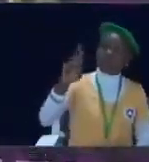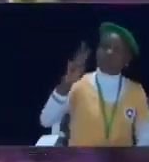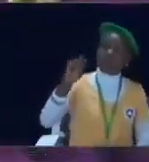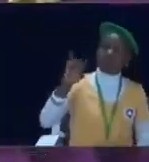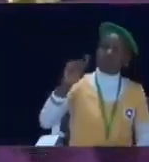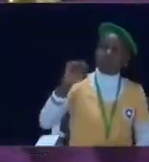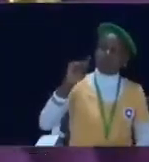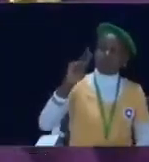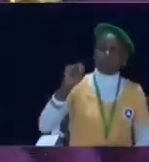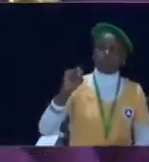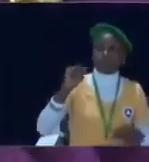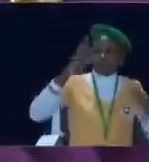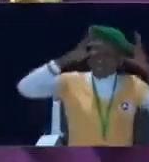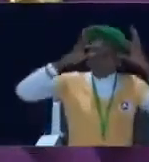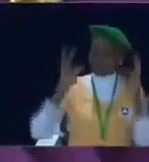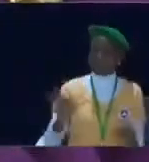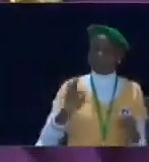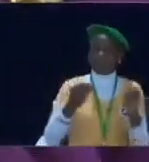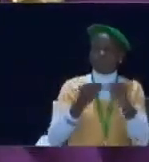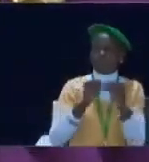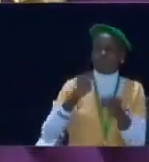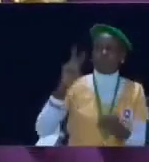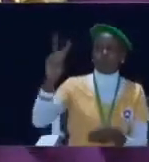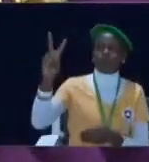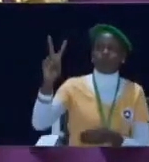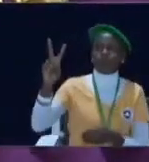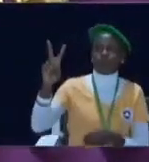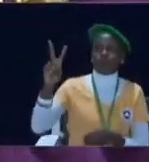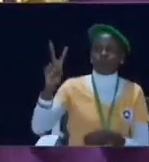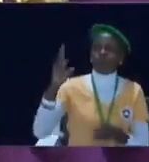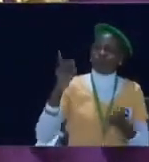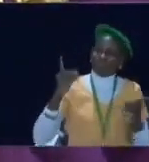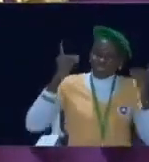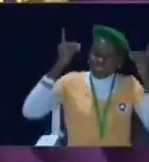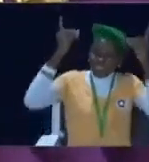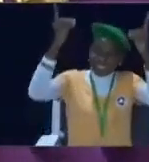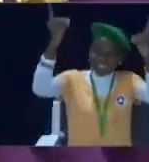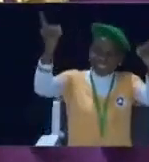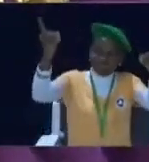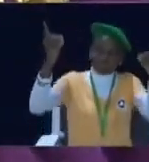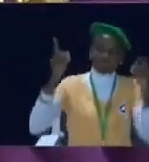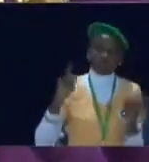Determination. Number two, destination.